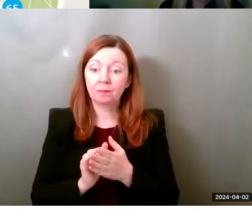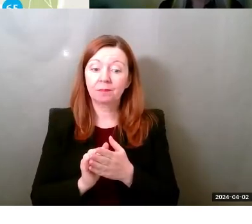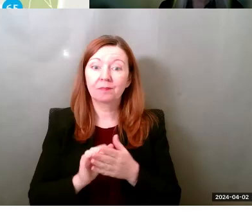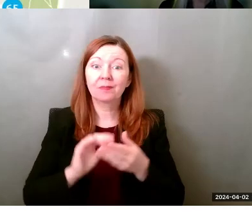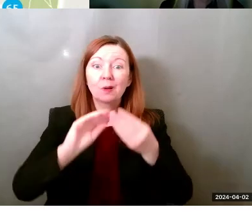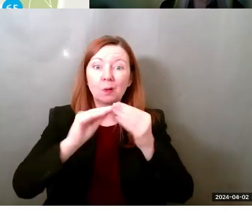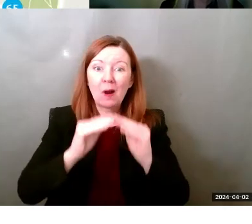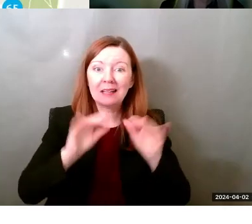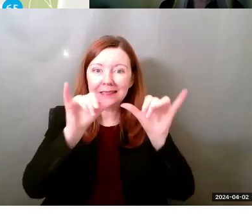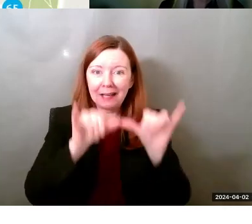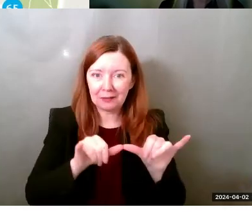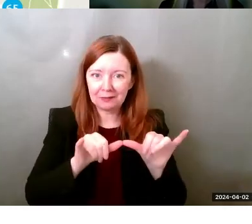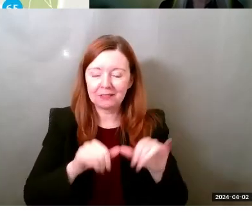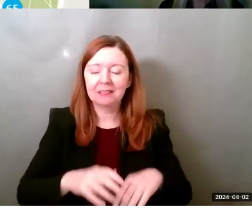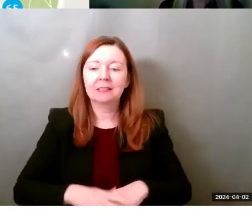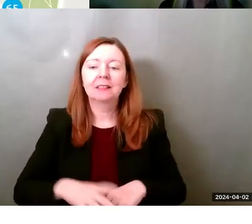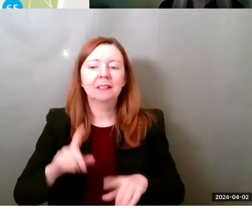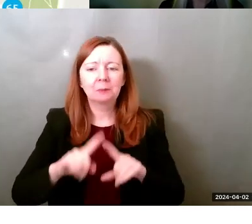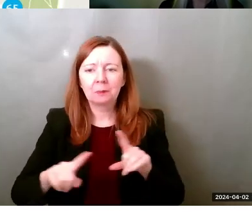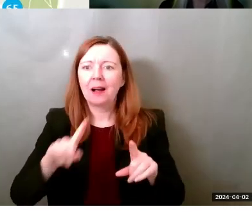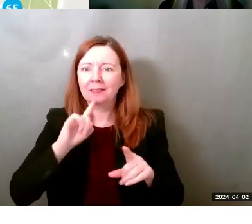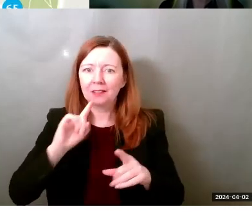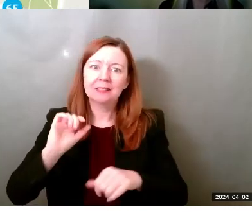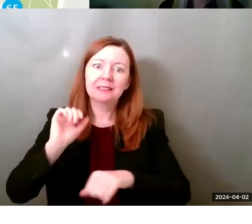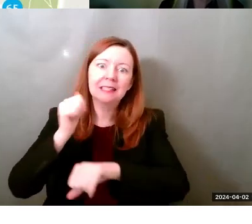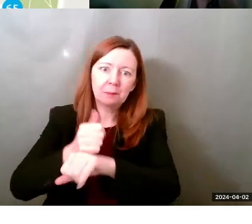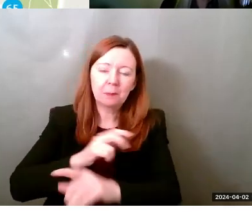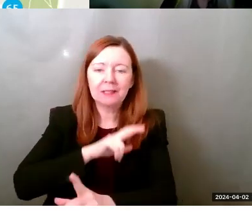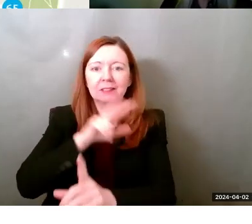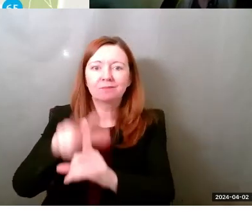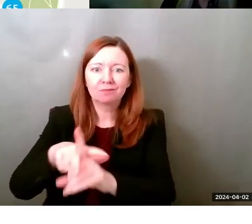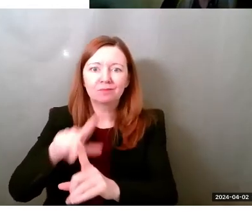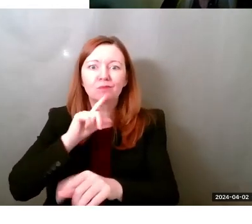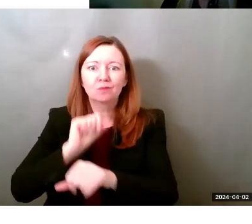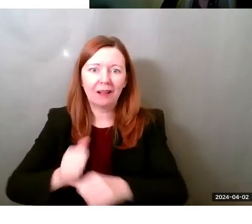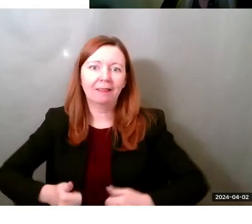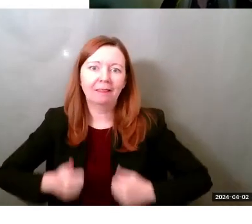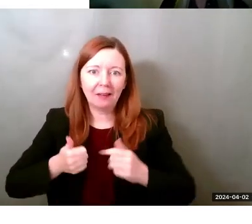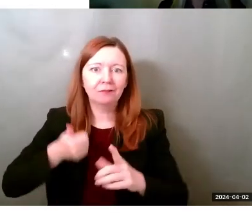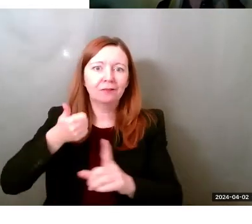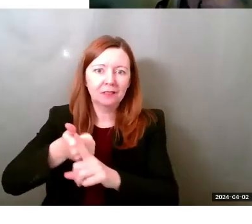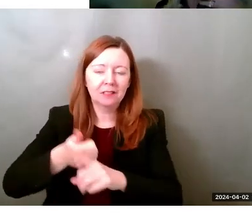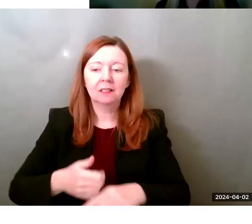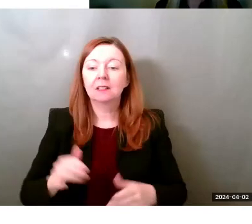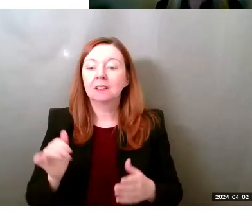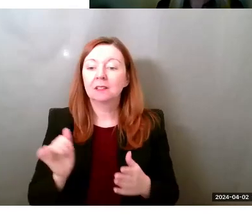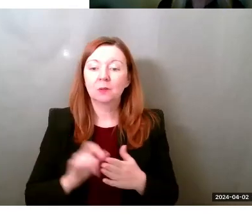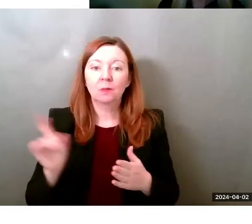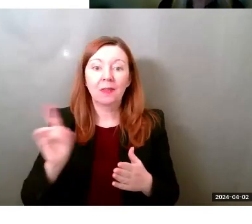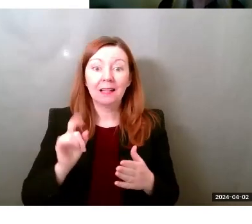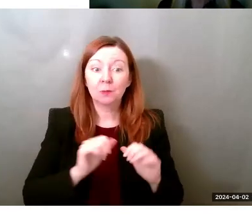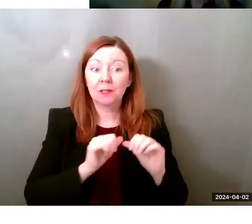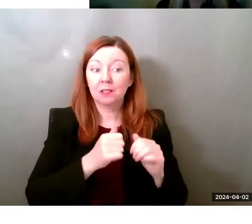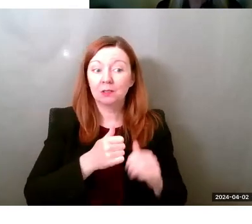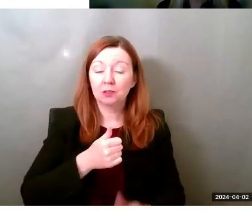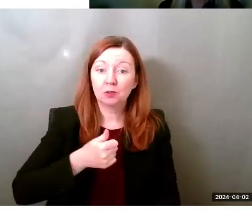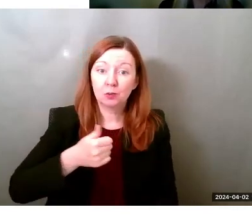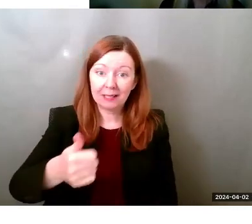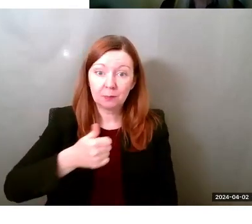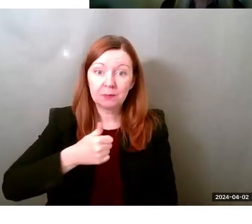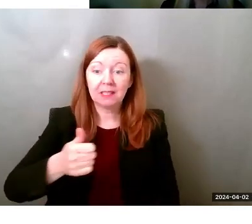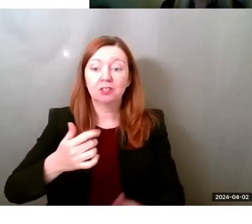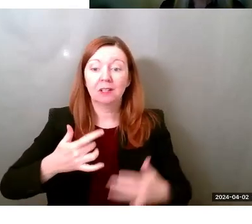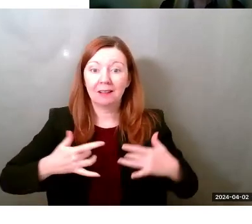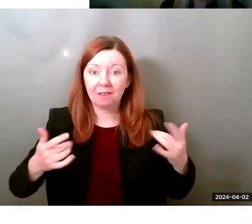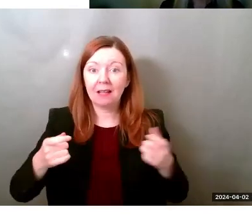quantitative method of doing it, but there is the implementation and the real life results, right? So that's where the transportation event management plan